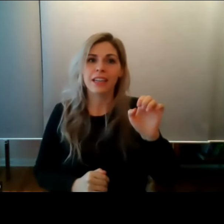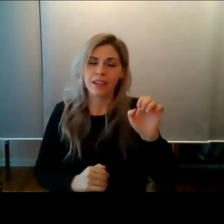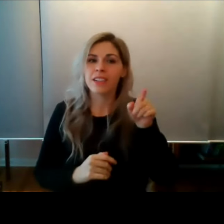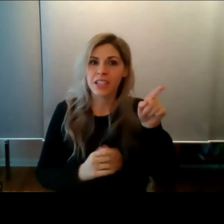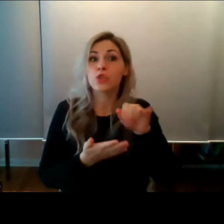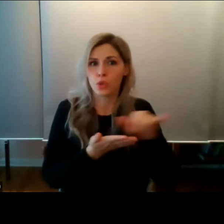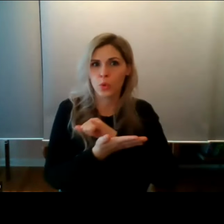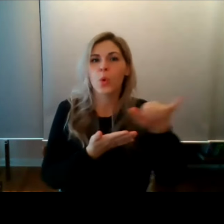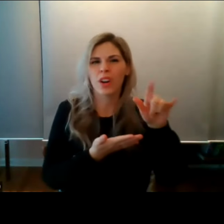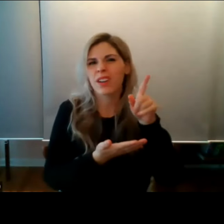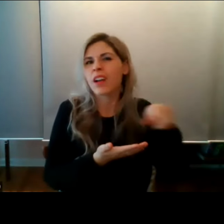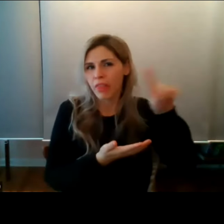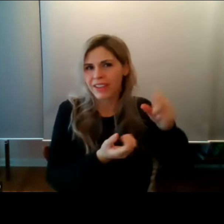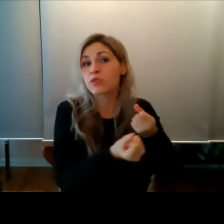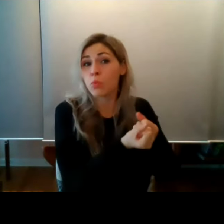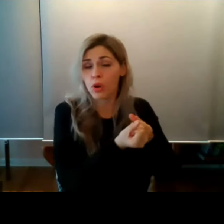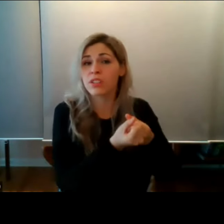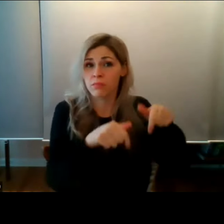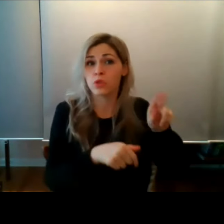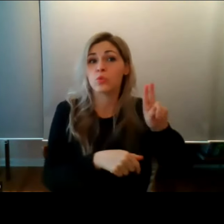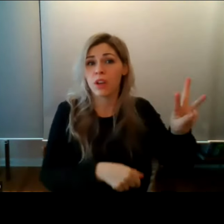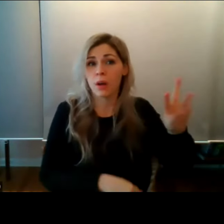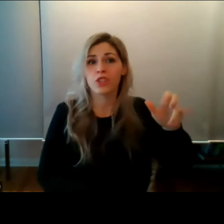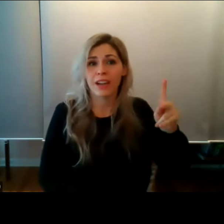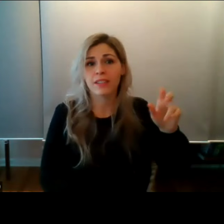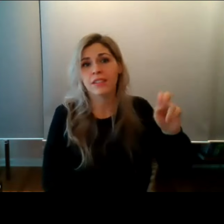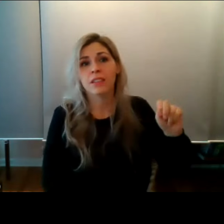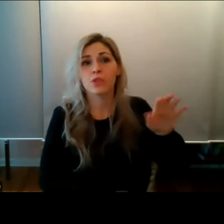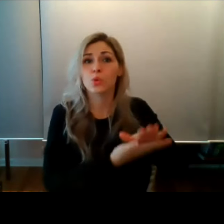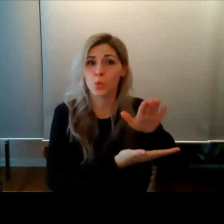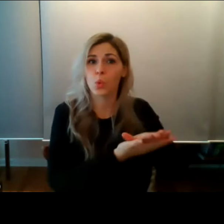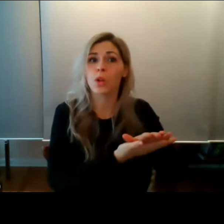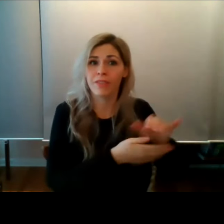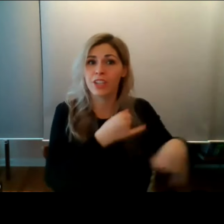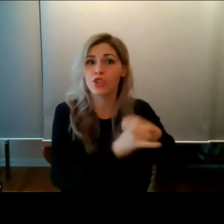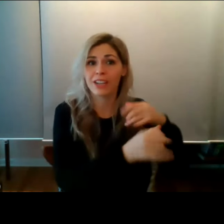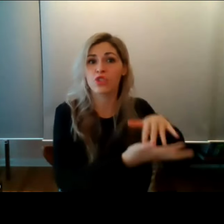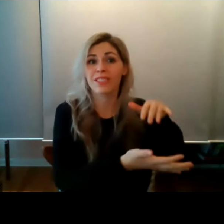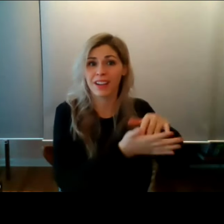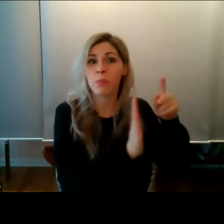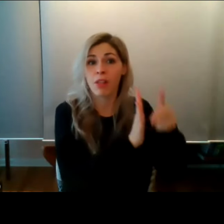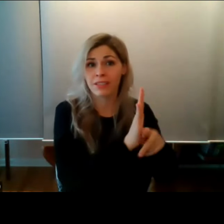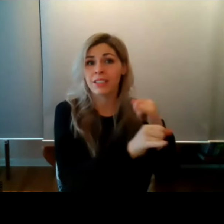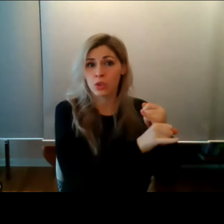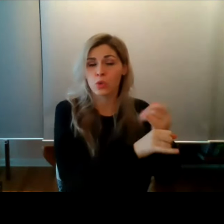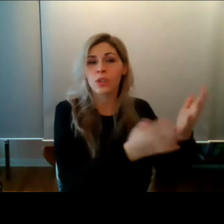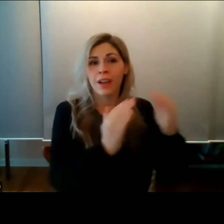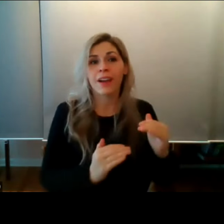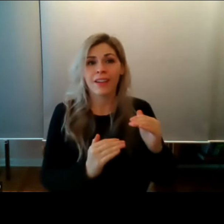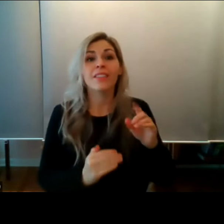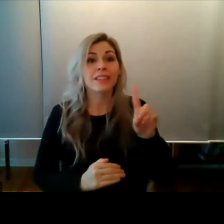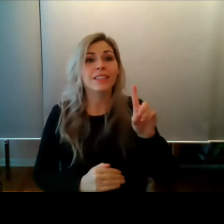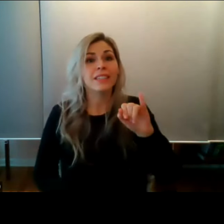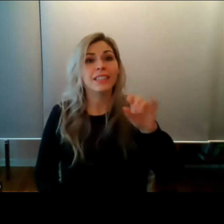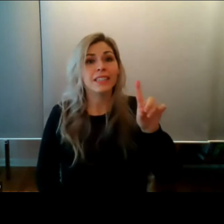supports the Jackson School of International Studies International Policy Institute, where the Disability Inclusive Development Initiative